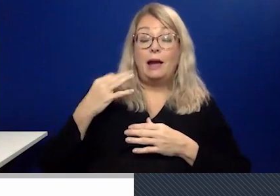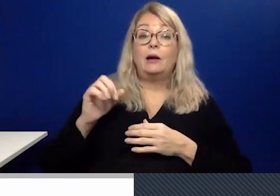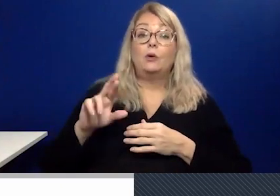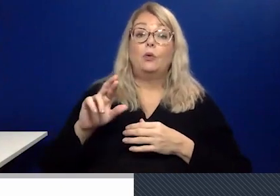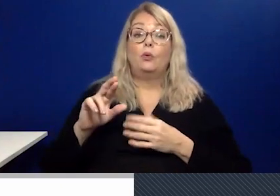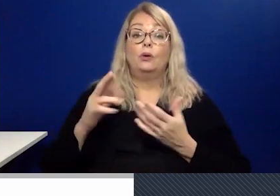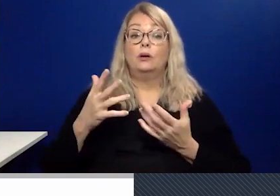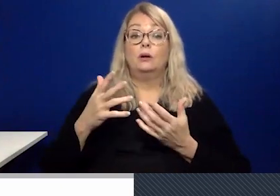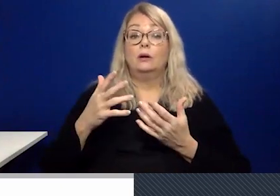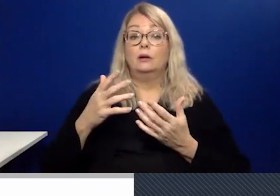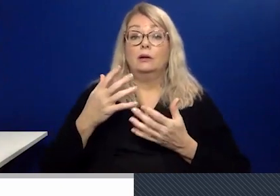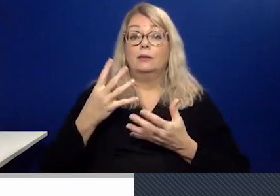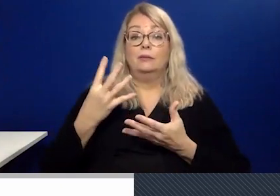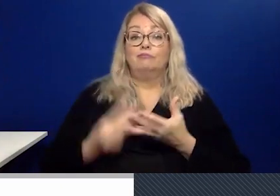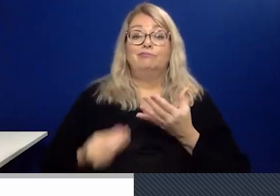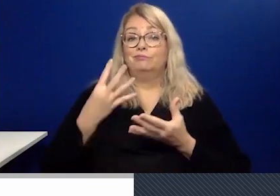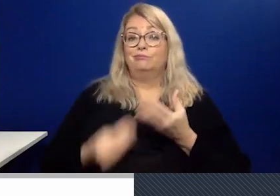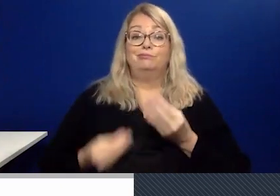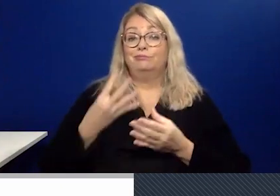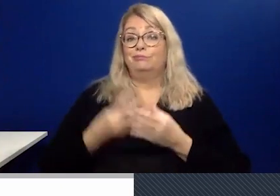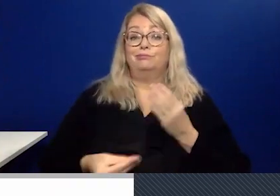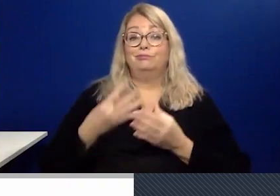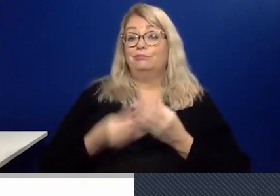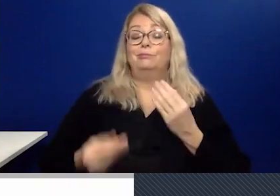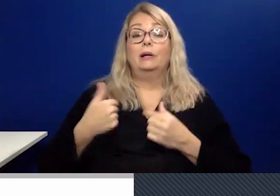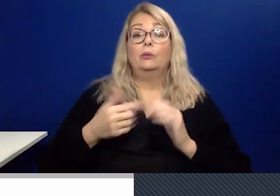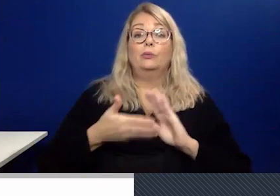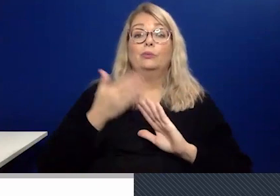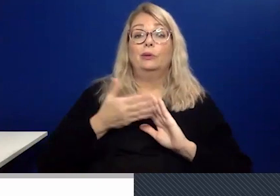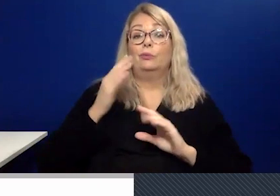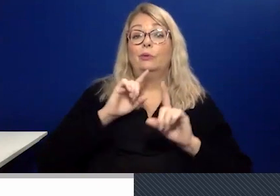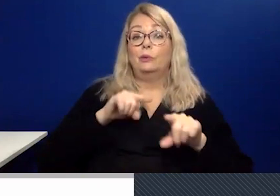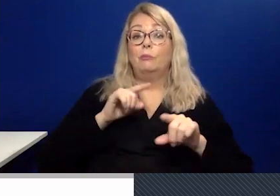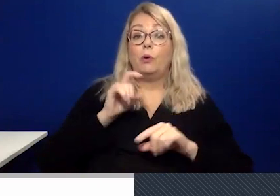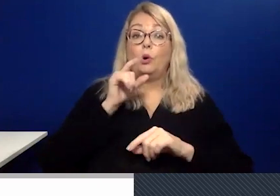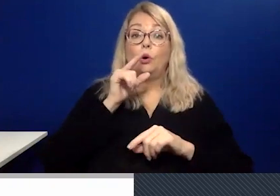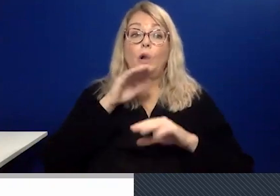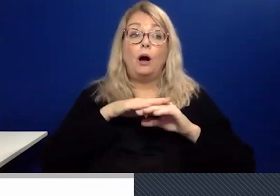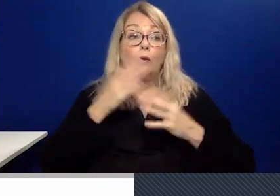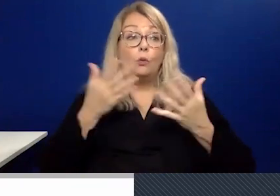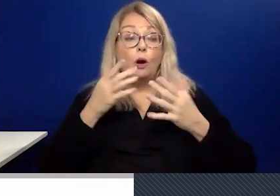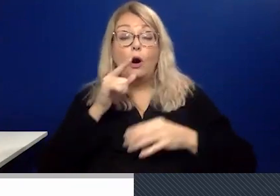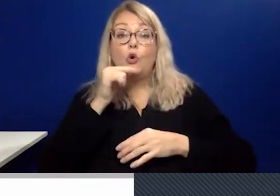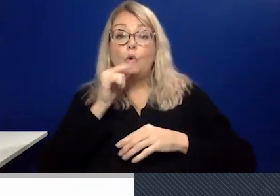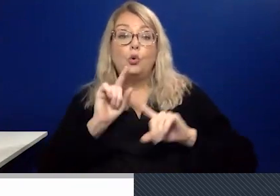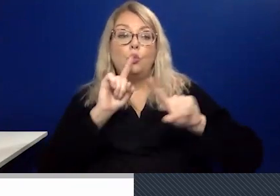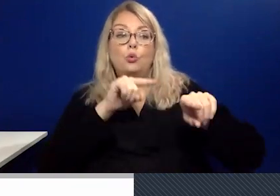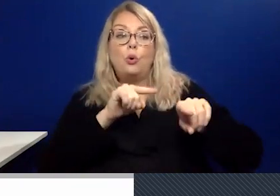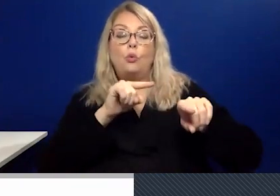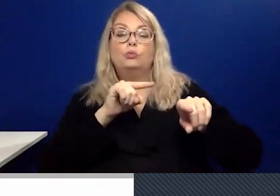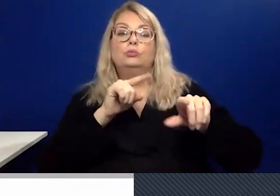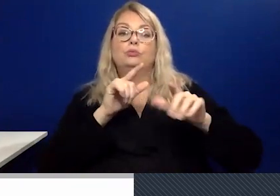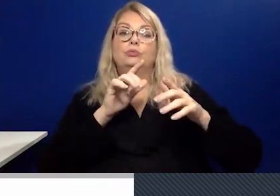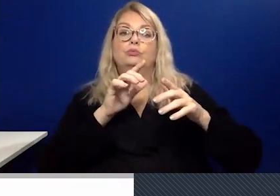those fall through the cracks, because we run reports on who attended the adult schools. But if they put on the application that